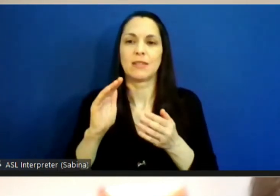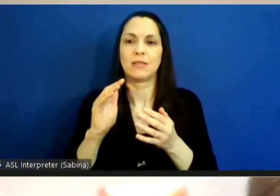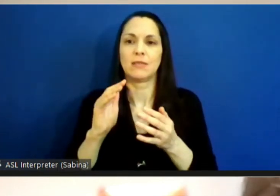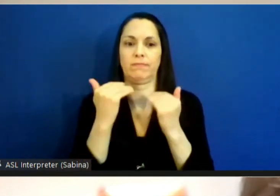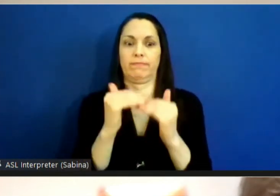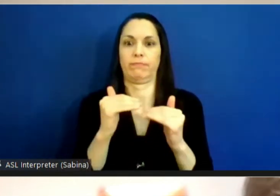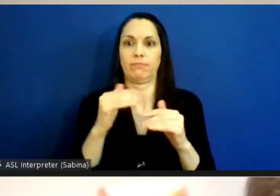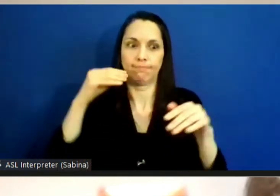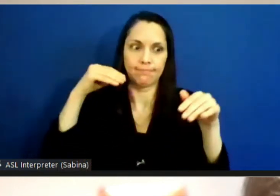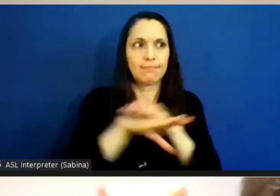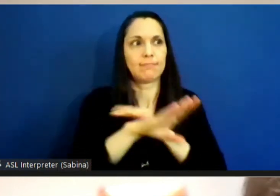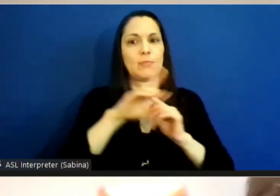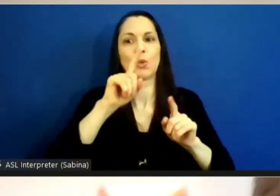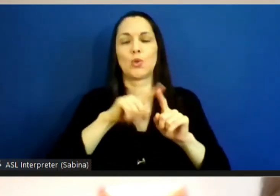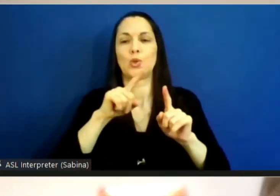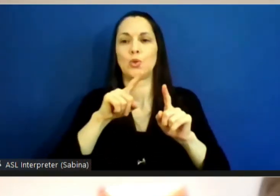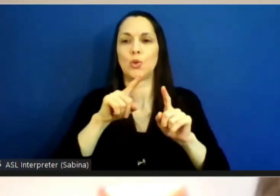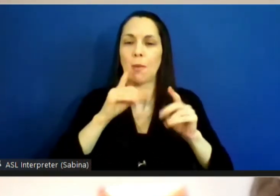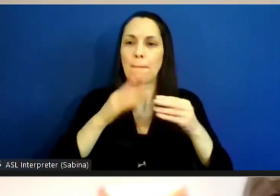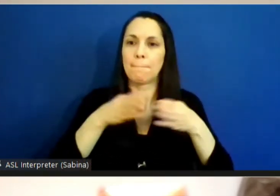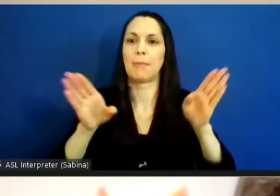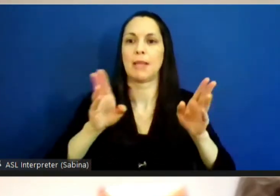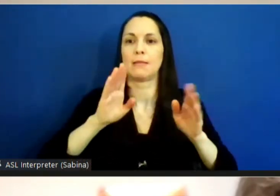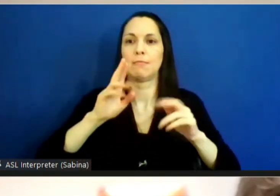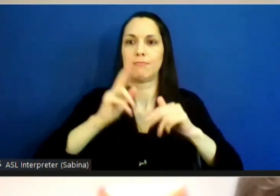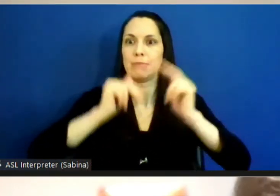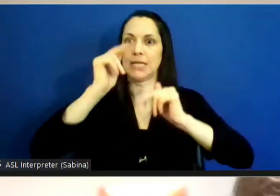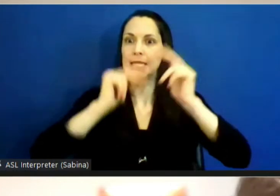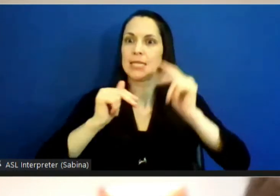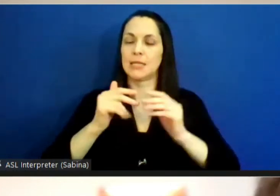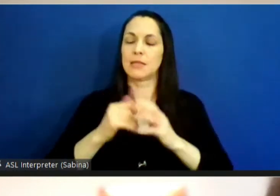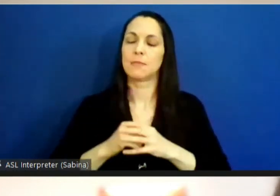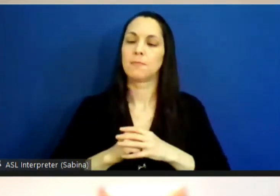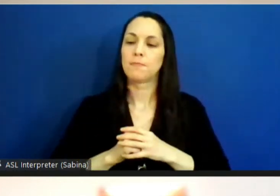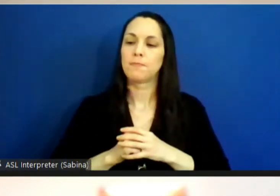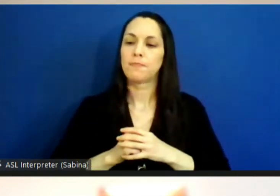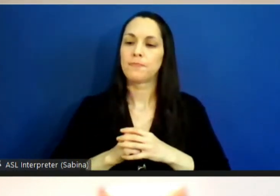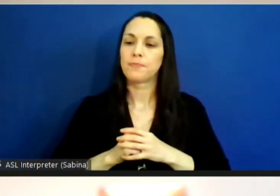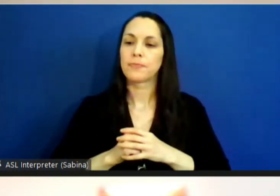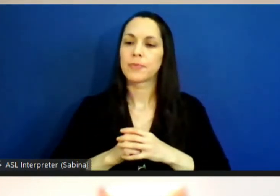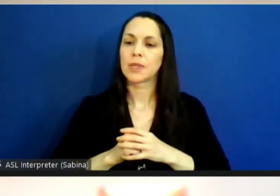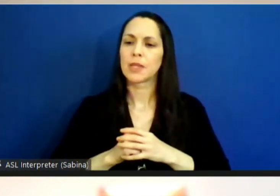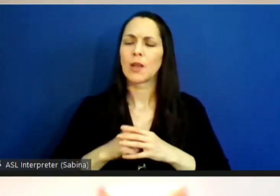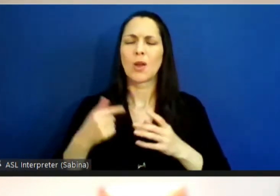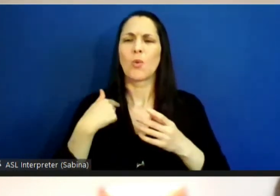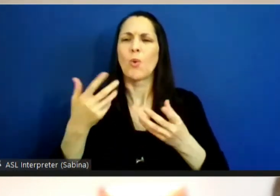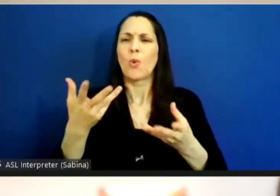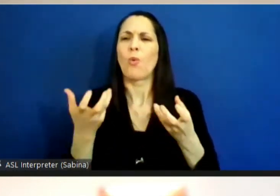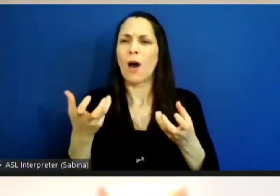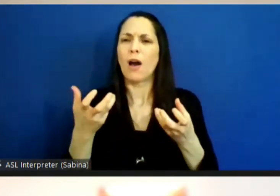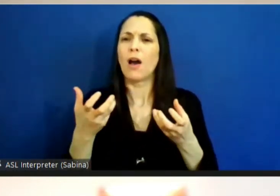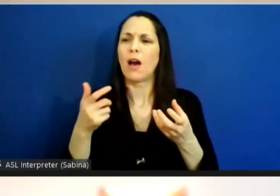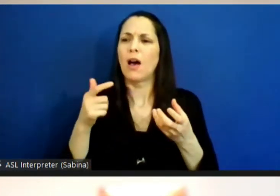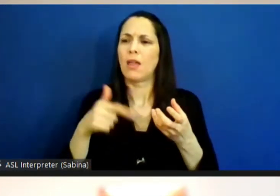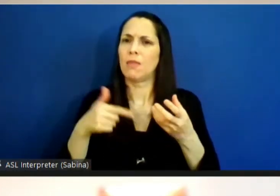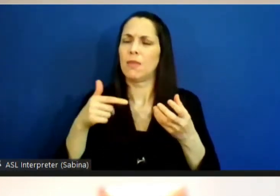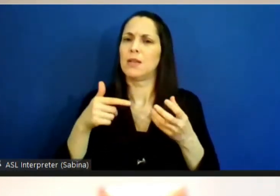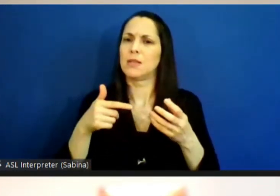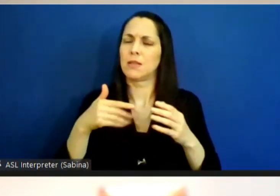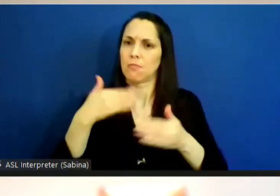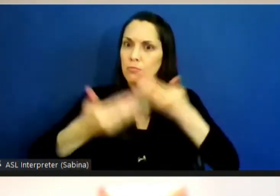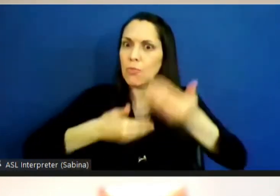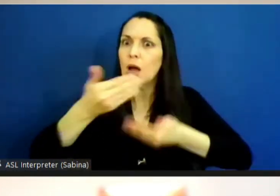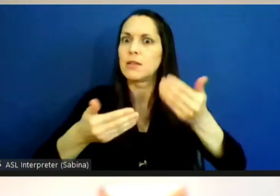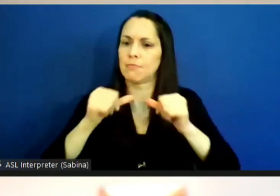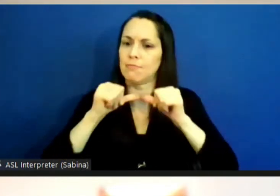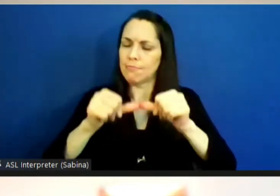buildings. So we want the democratic process to continue, and face-to-face is a good